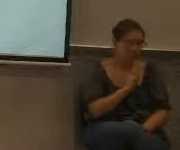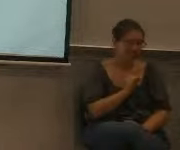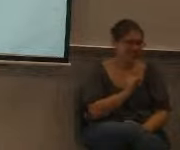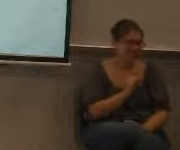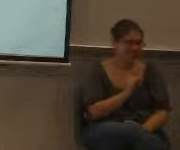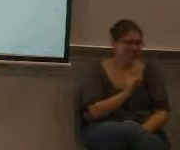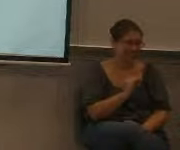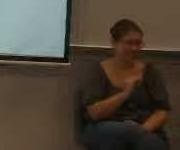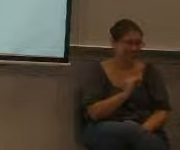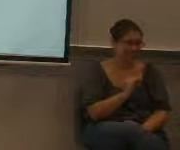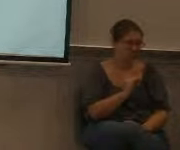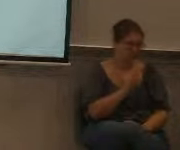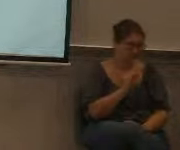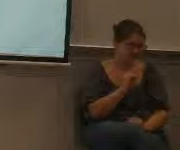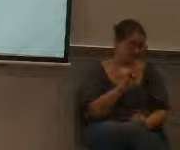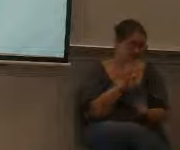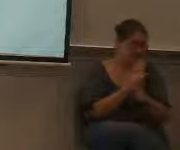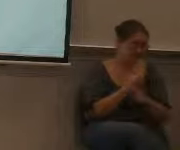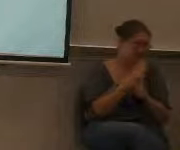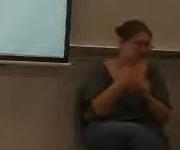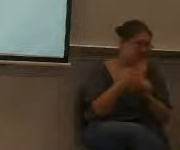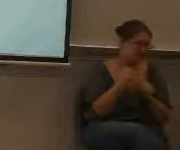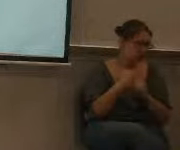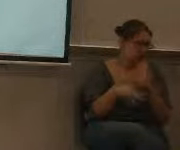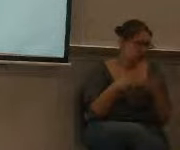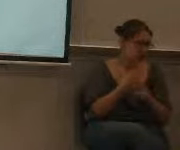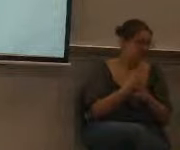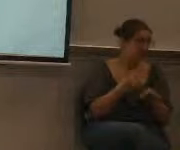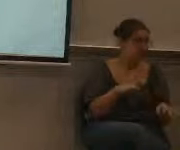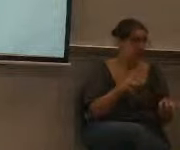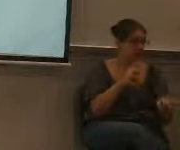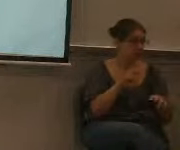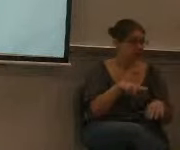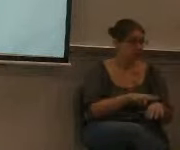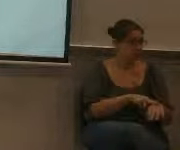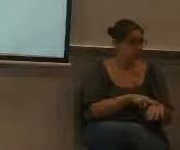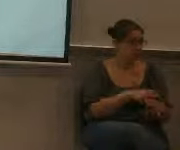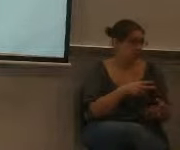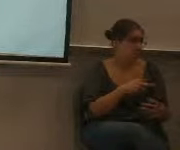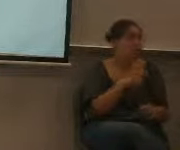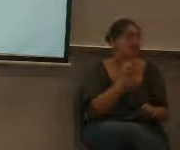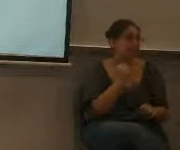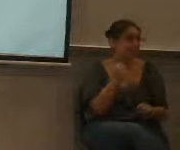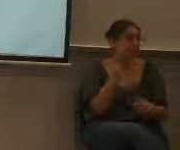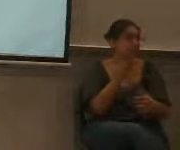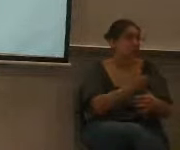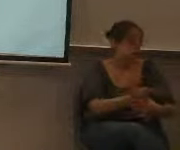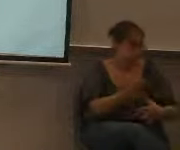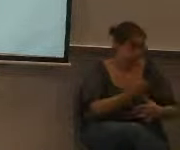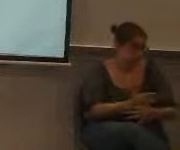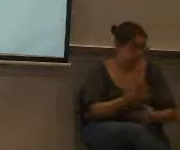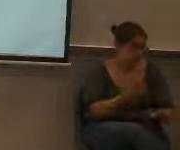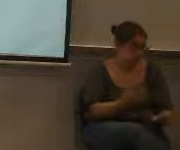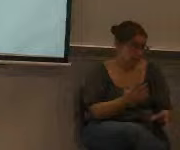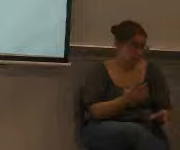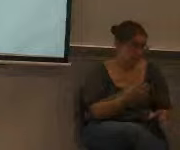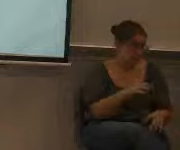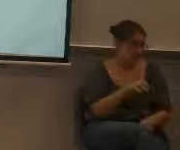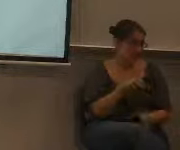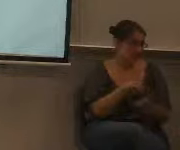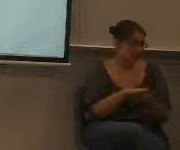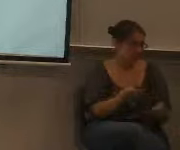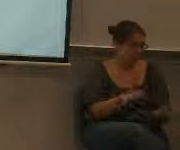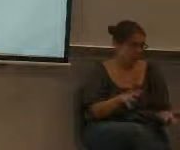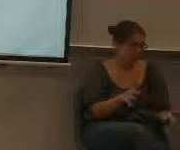outmoded view of the world, because floods are natural, although they are a disturbance. And we had a question on them in the